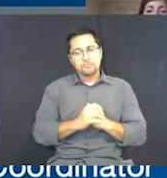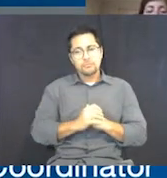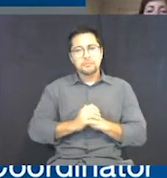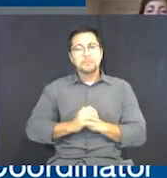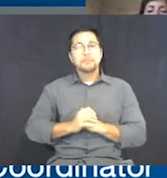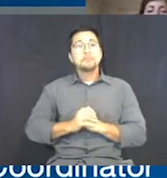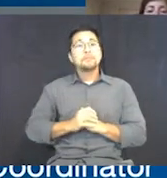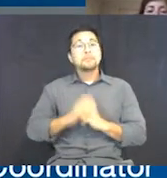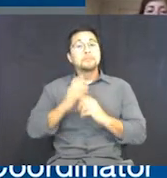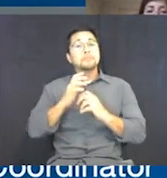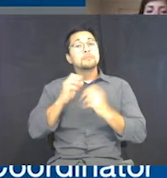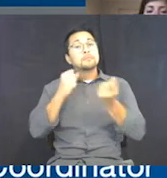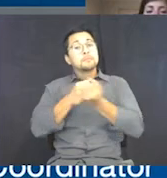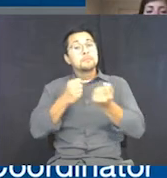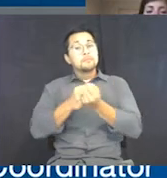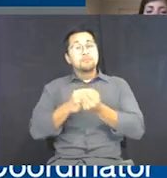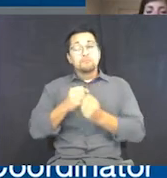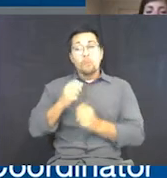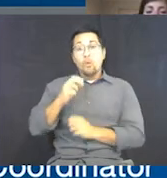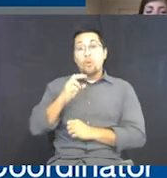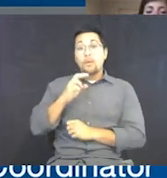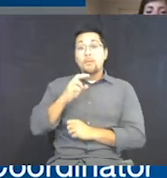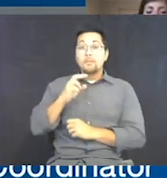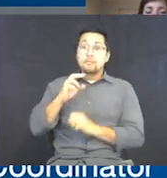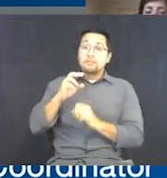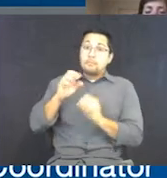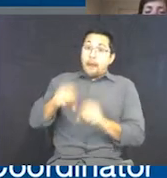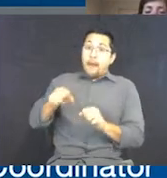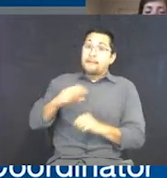that support the dignity of risk,